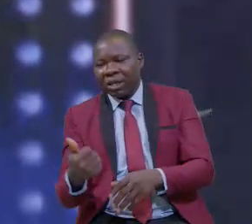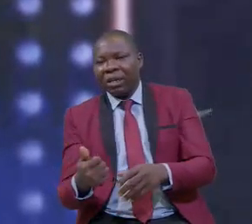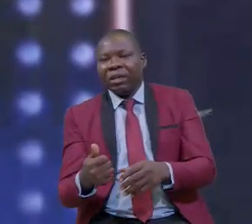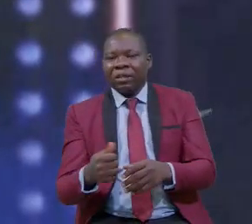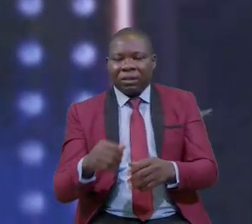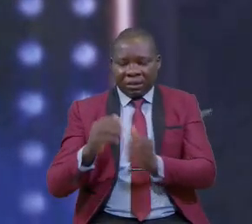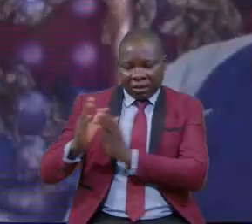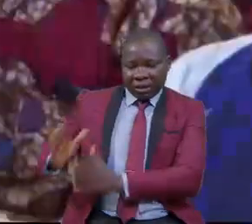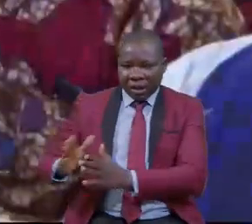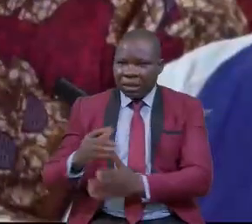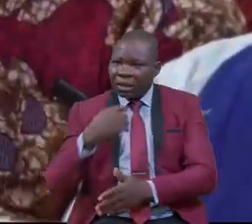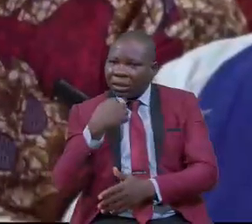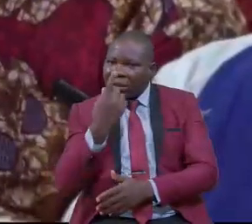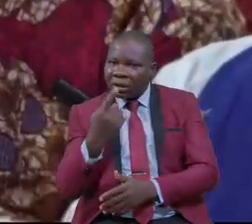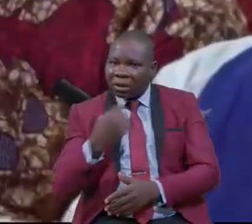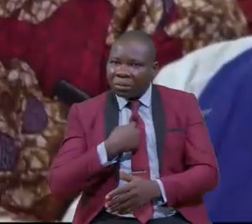Tell me out aloud.